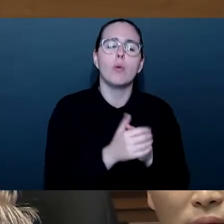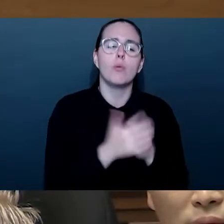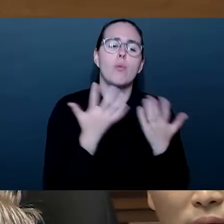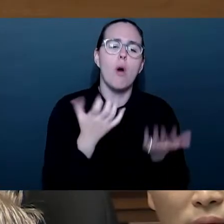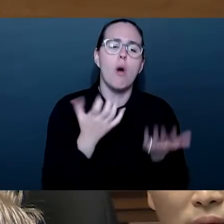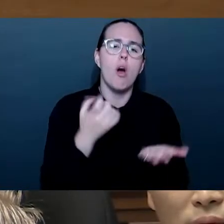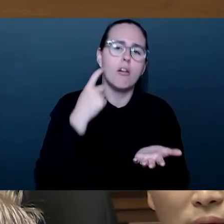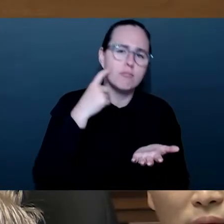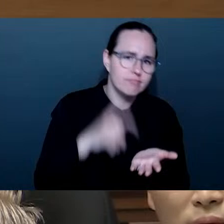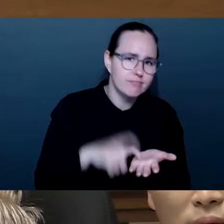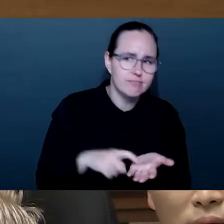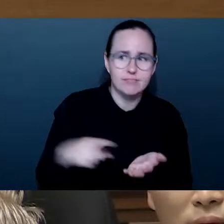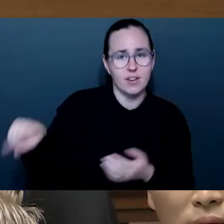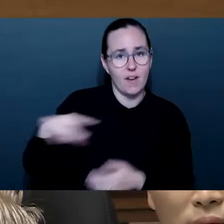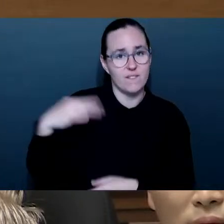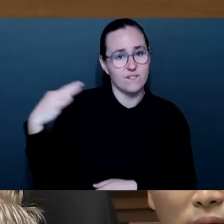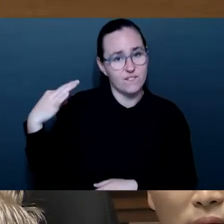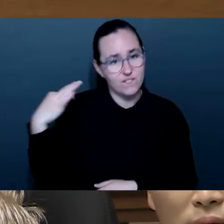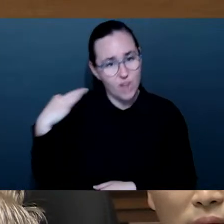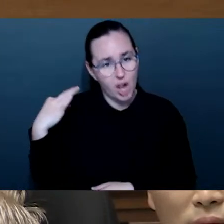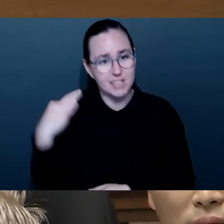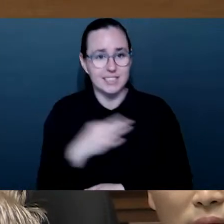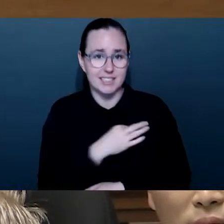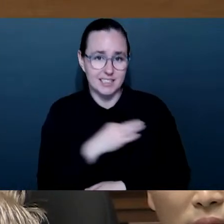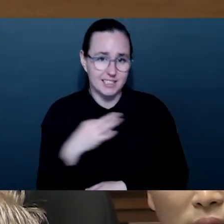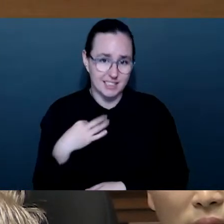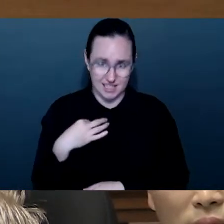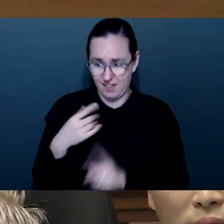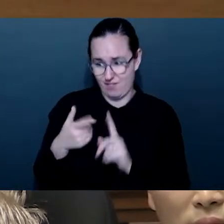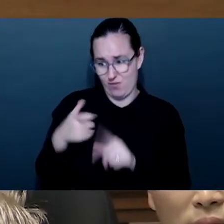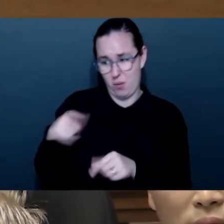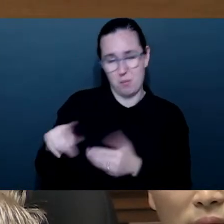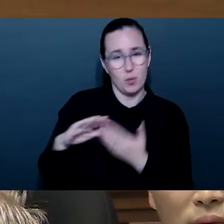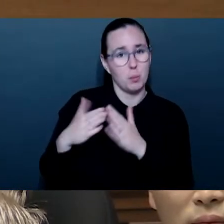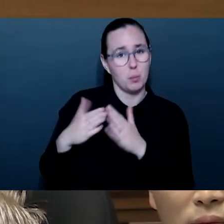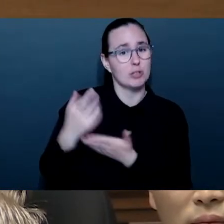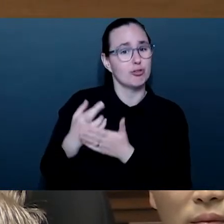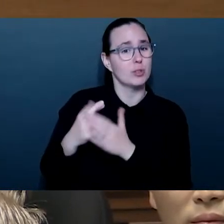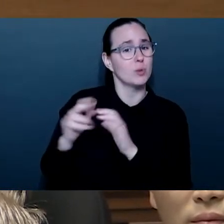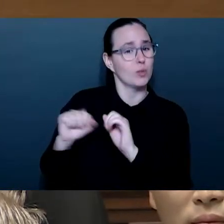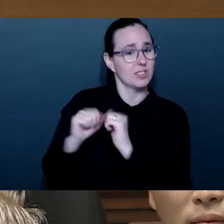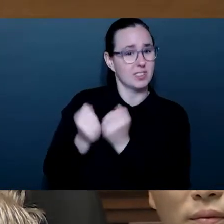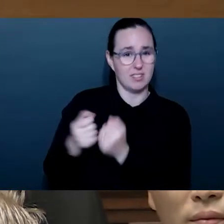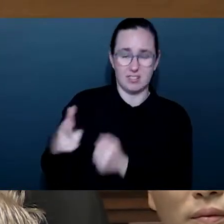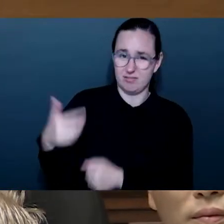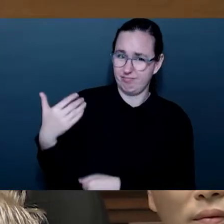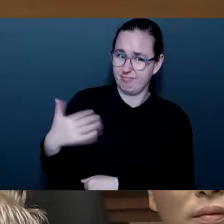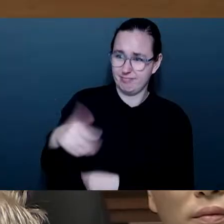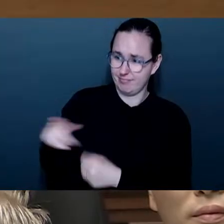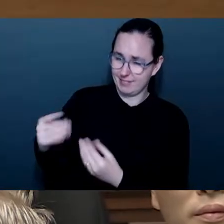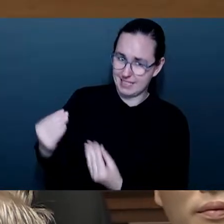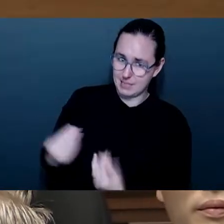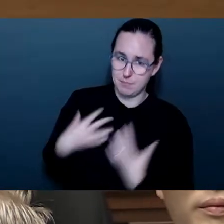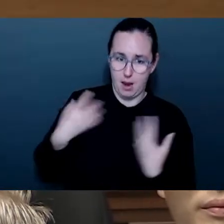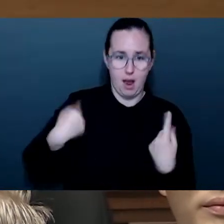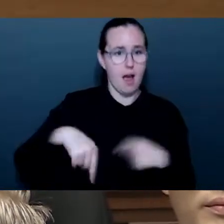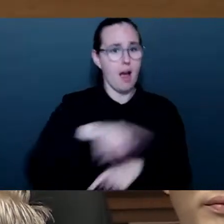us all to continue building a more caring and inclusive British Columbia. Thank you, Honourable Speaker.